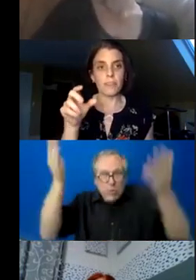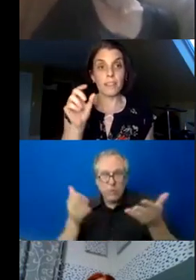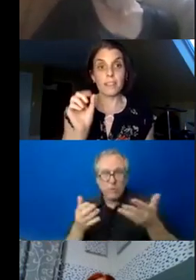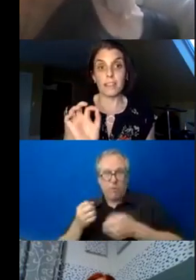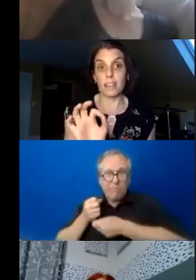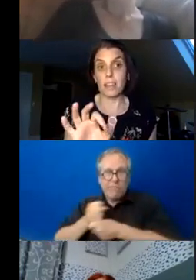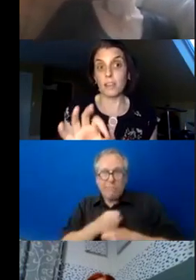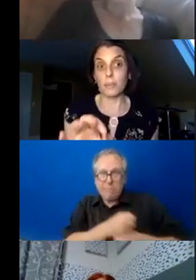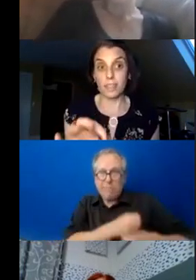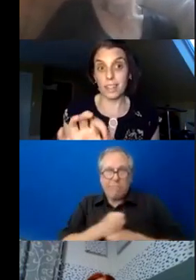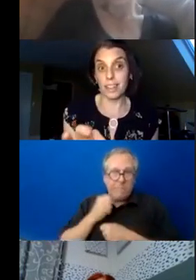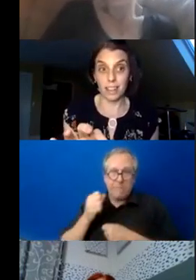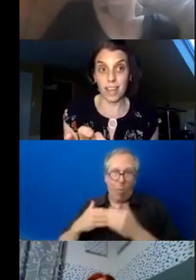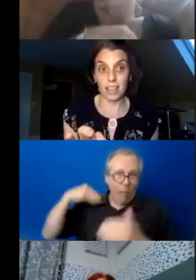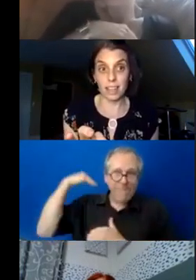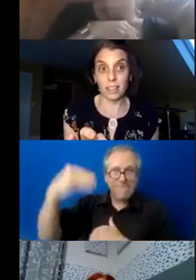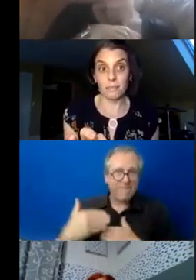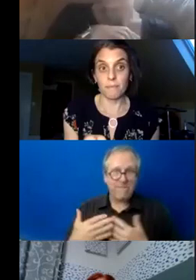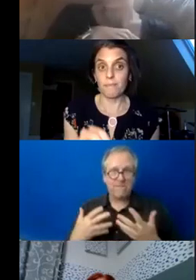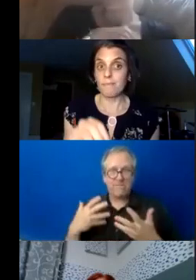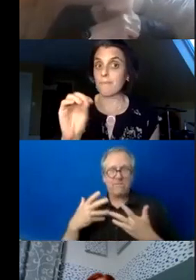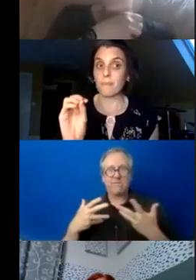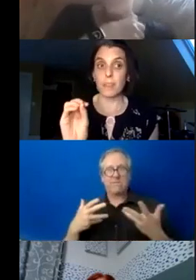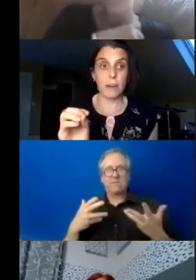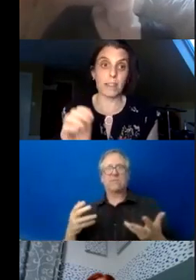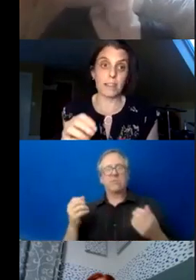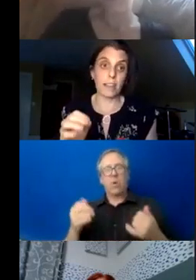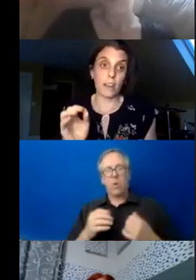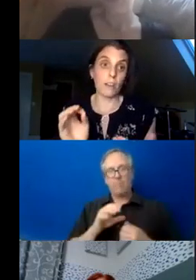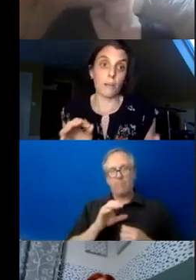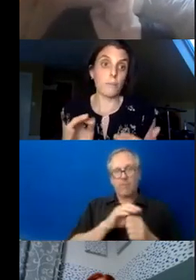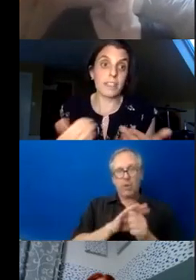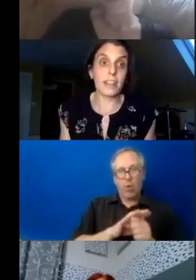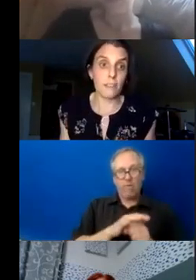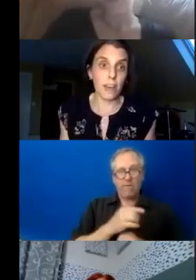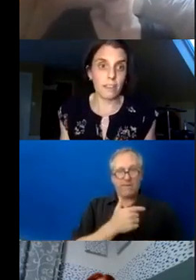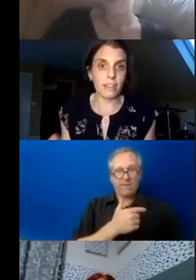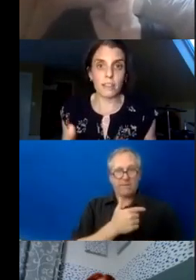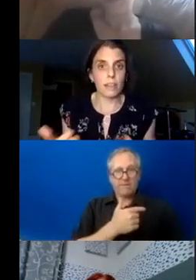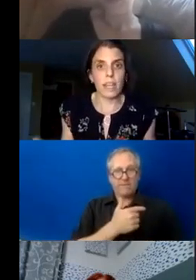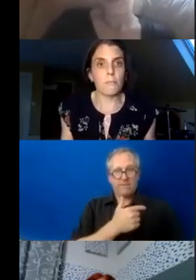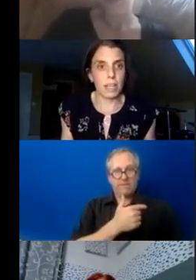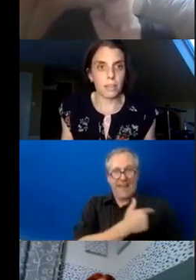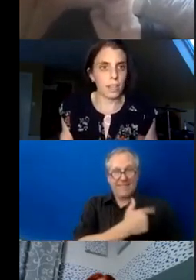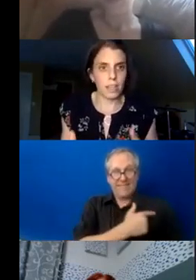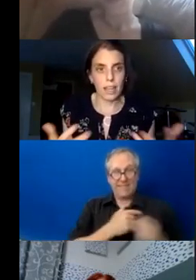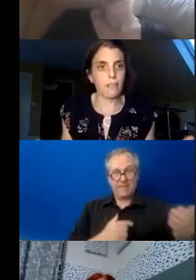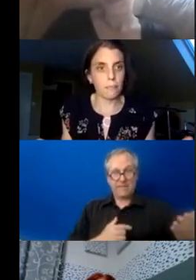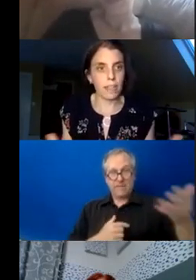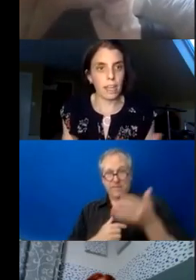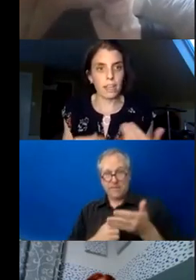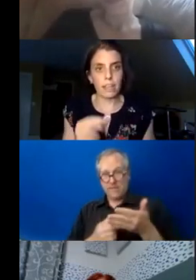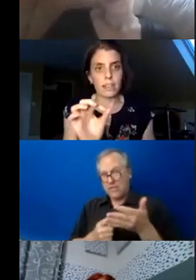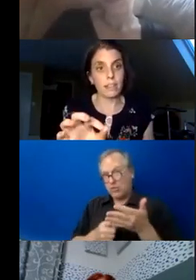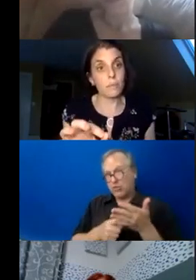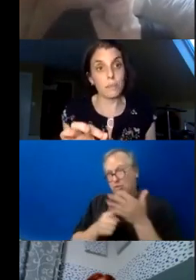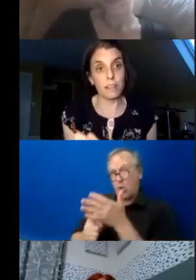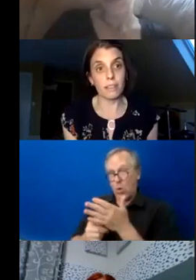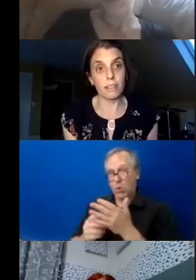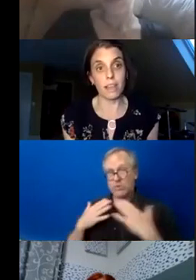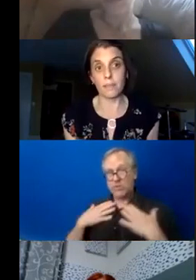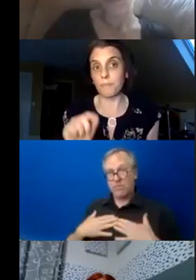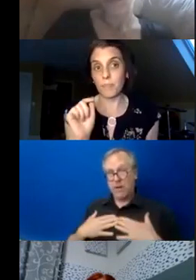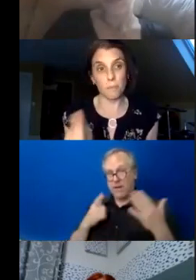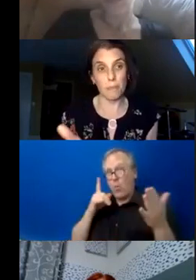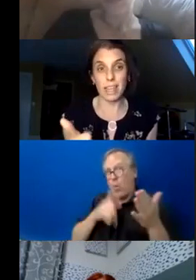it says like, here's what it's going to look like. The body's like, oh, but it's not the virus, so it can't make you sick. It can't replicate. This is what it